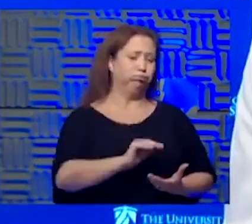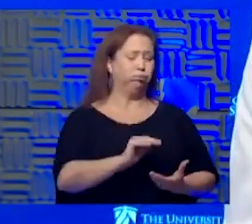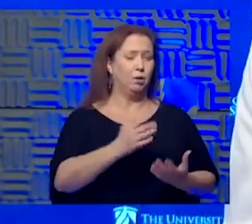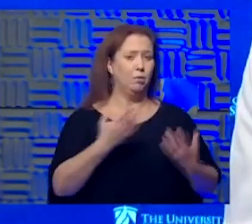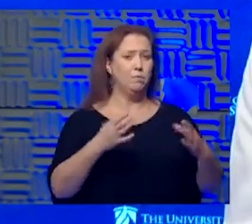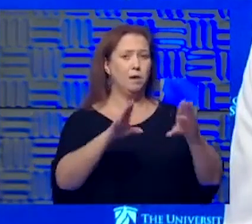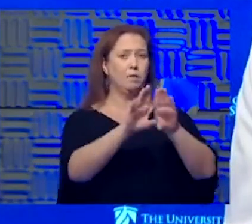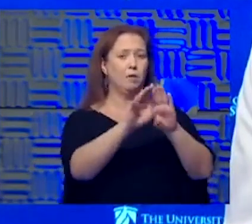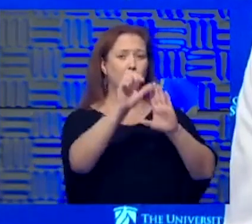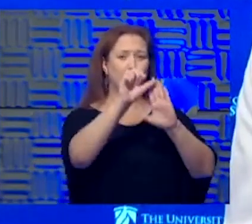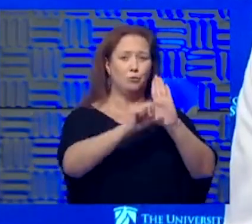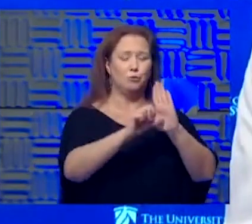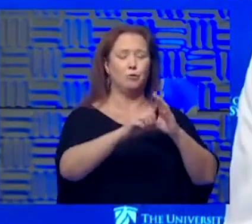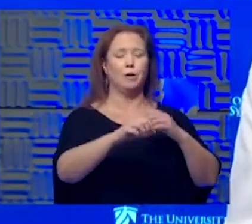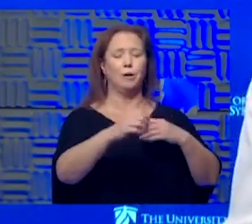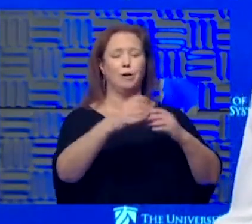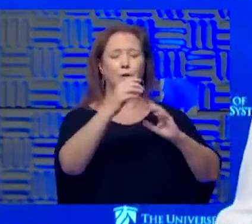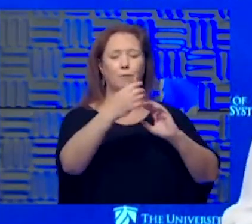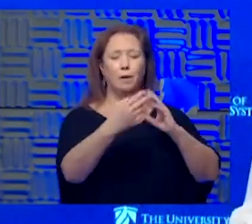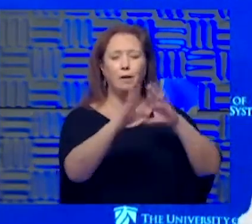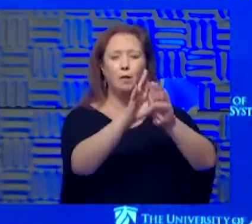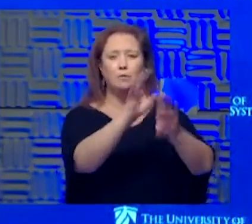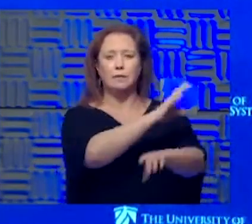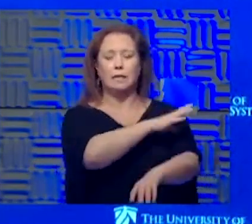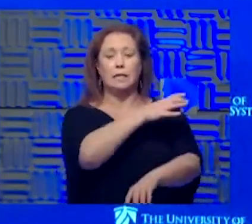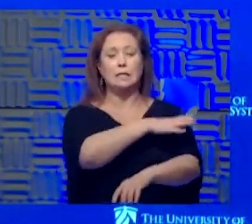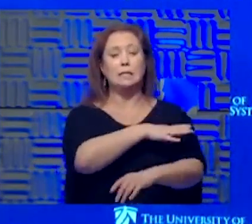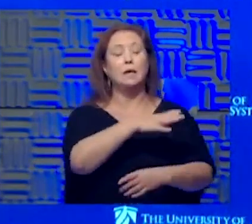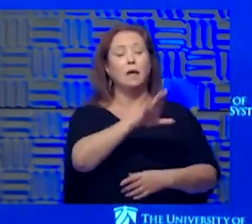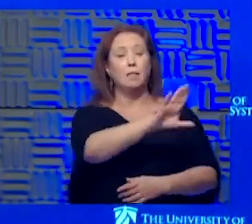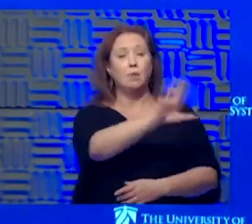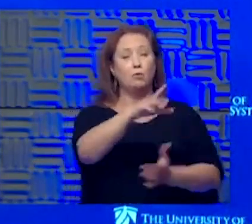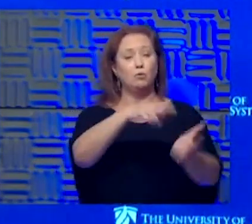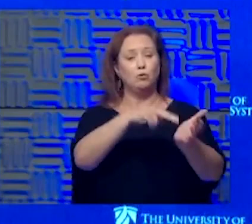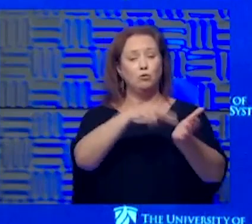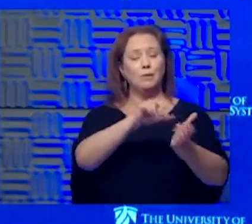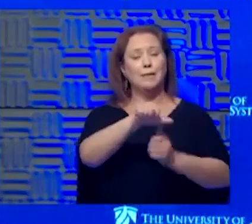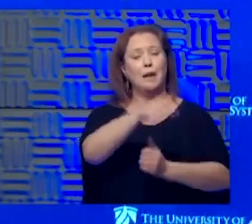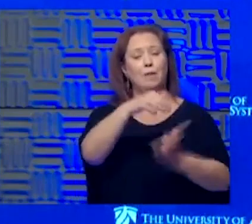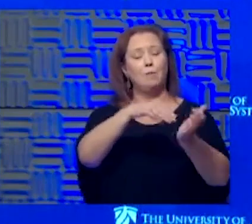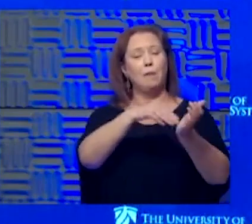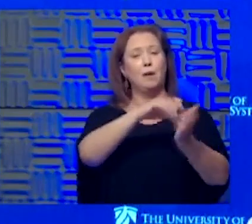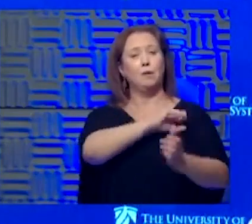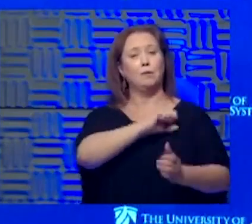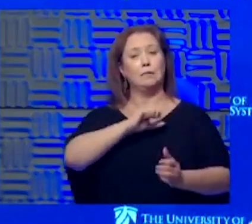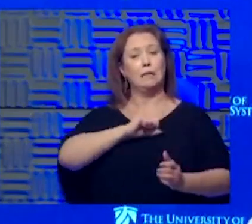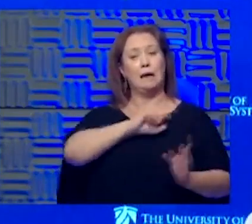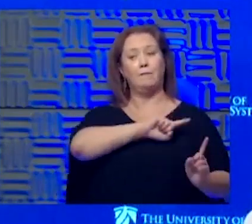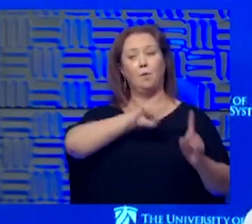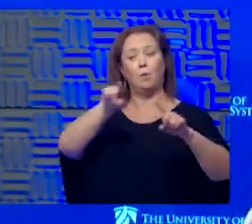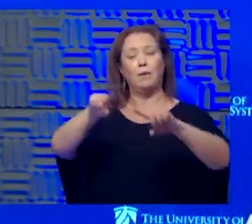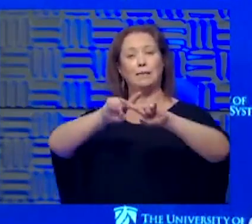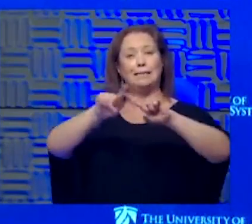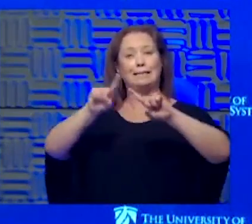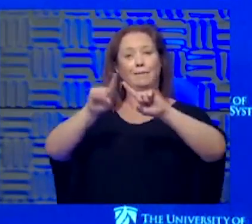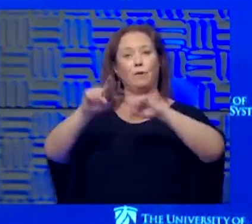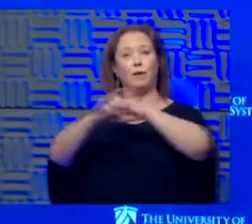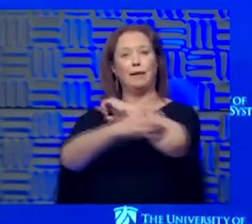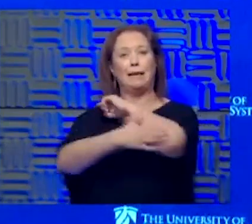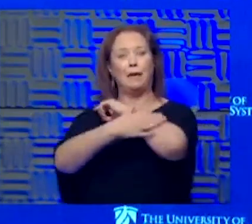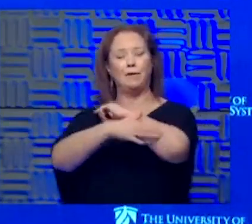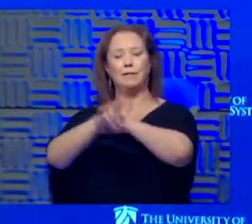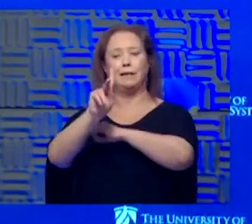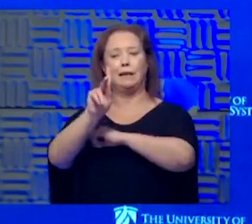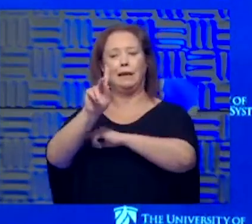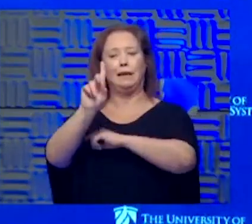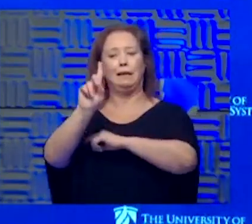closed operating rooms and clinics for a while. Some of our nursing staff and other parts of our staff actually went to different counties and to KDHE to